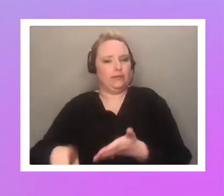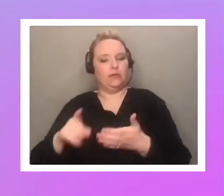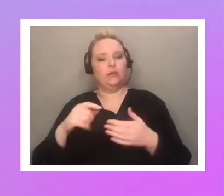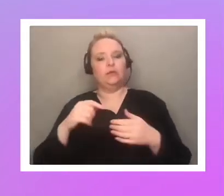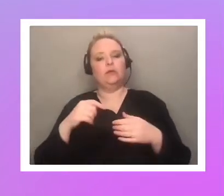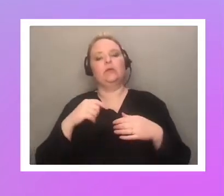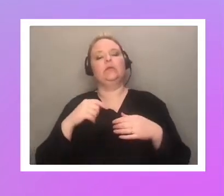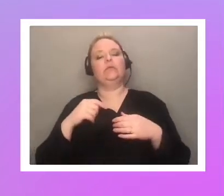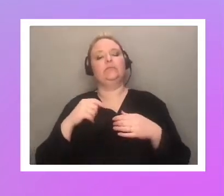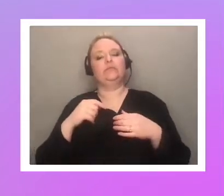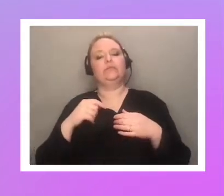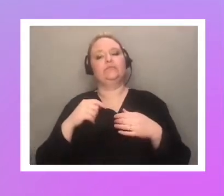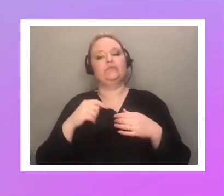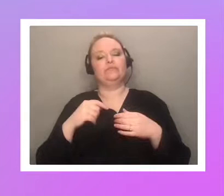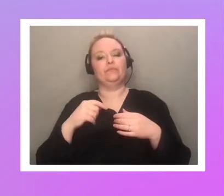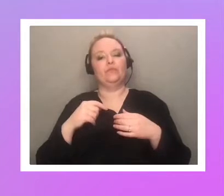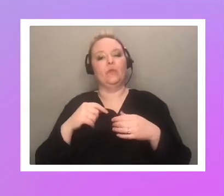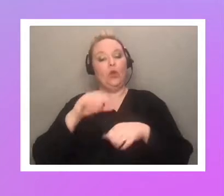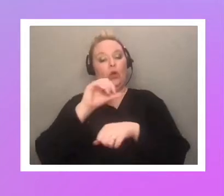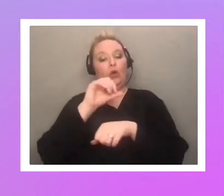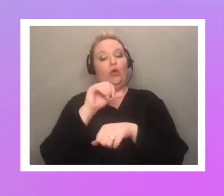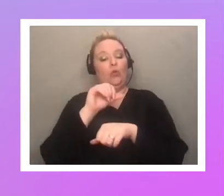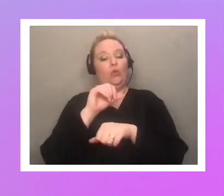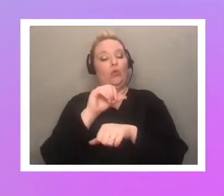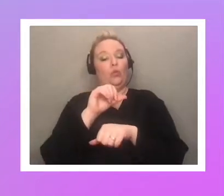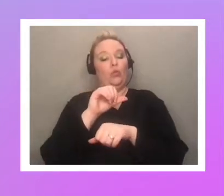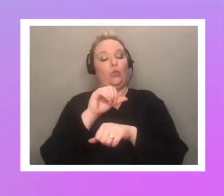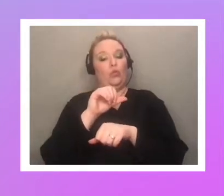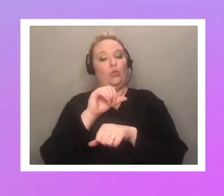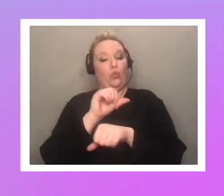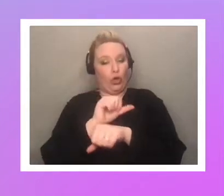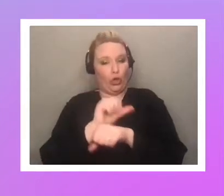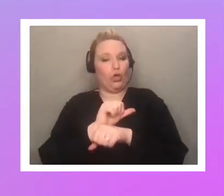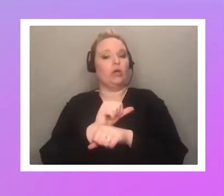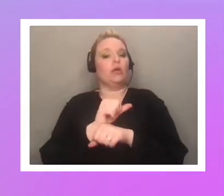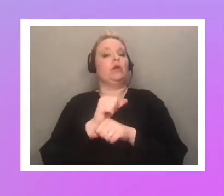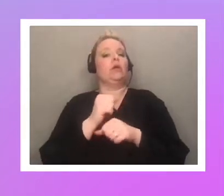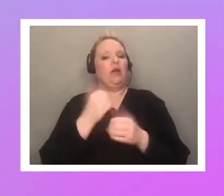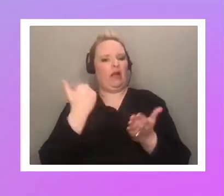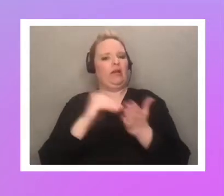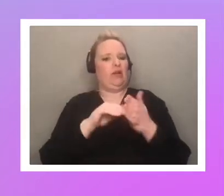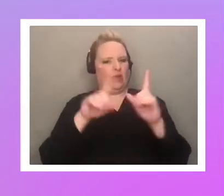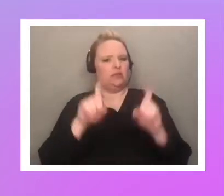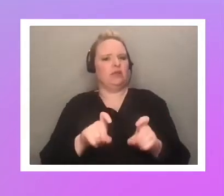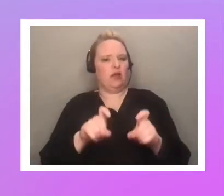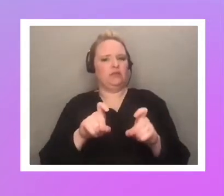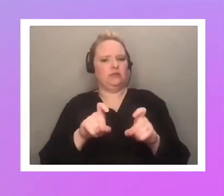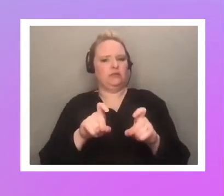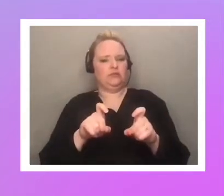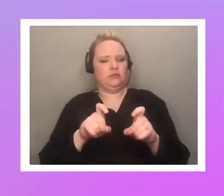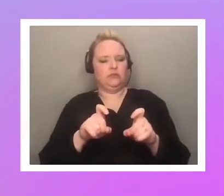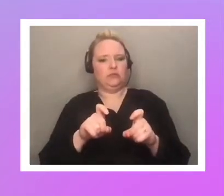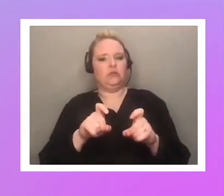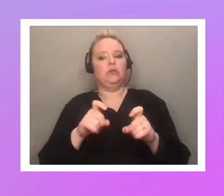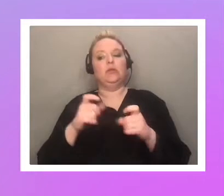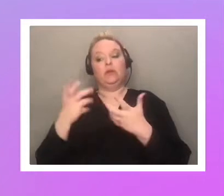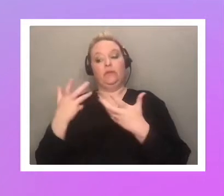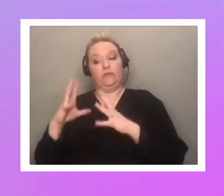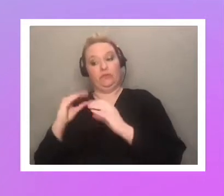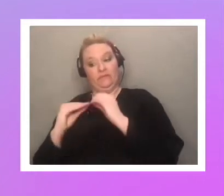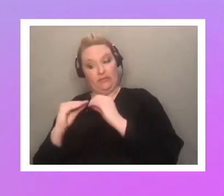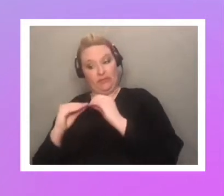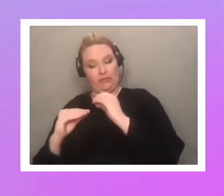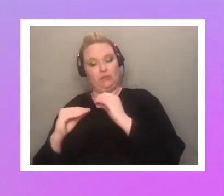time, the work will be retested that went through a fix and